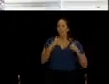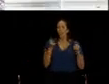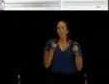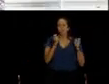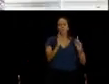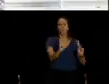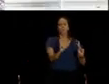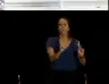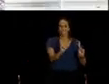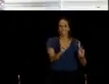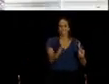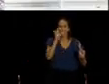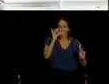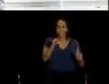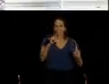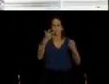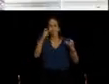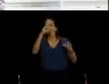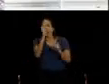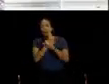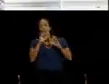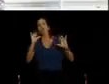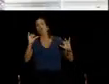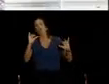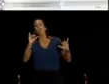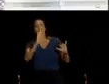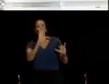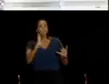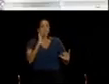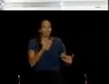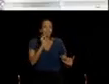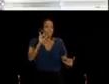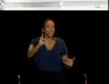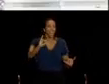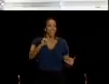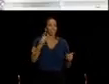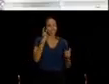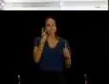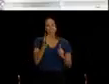opportunity. And I think that we live in a world that is finally starting to see the